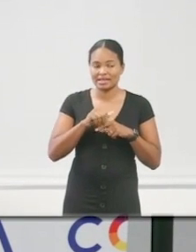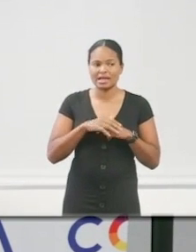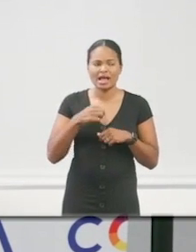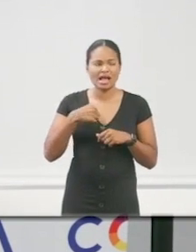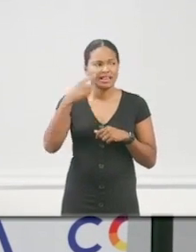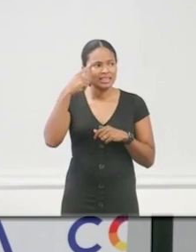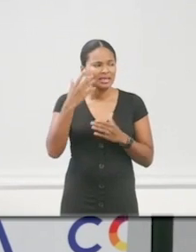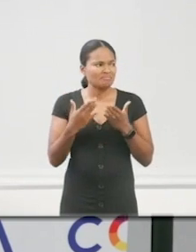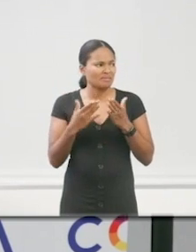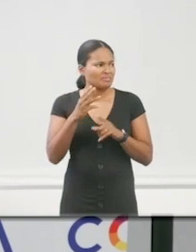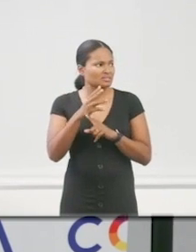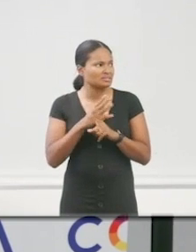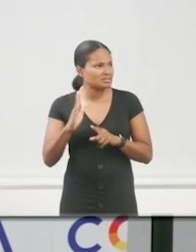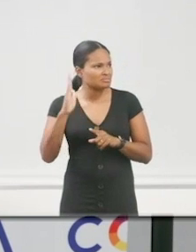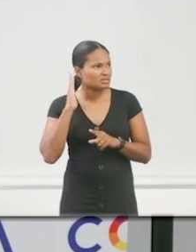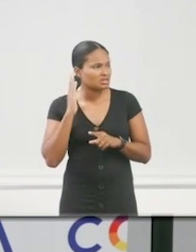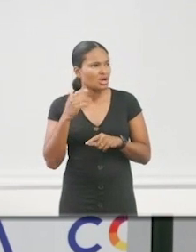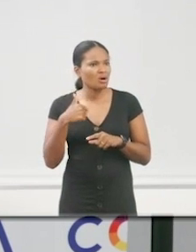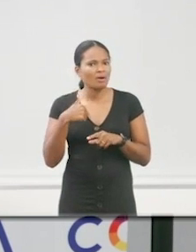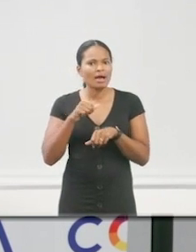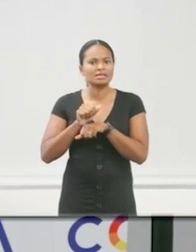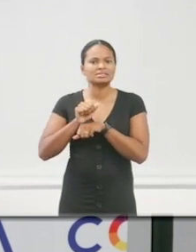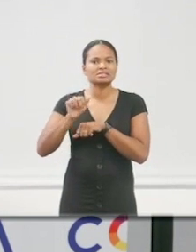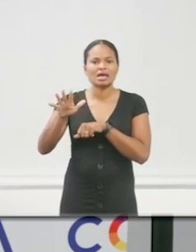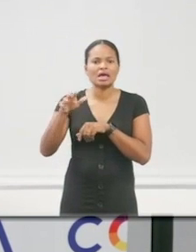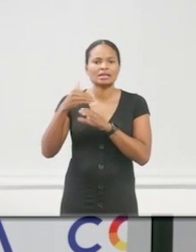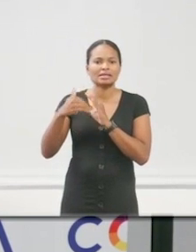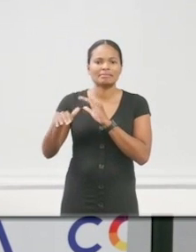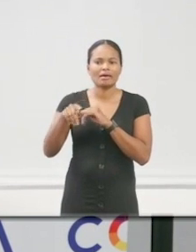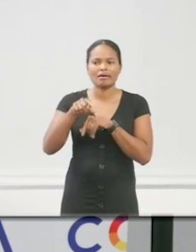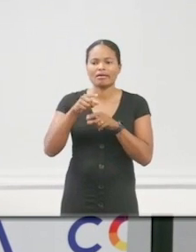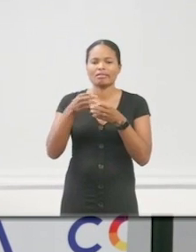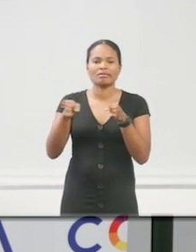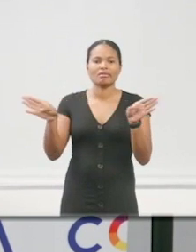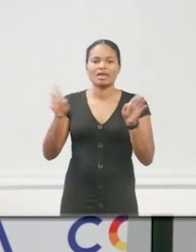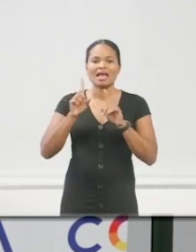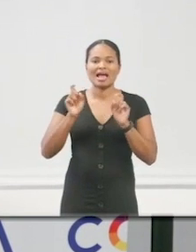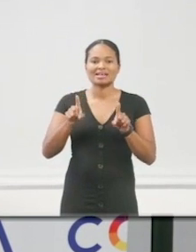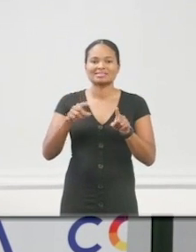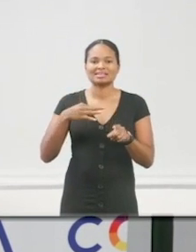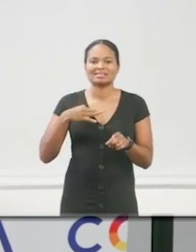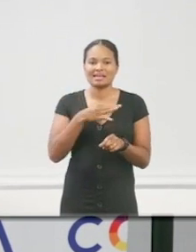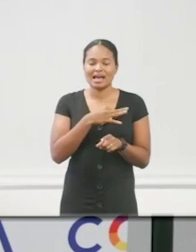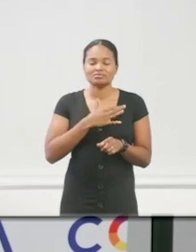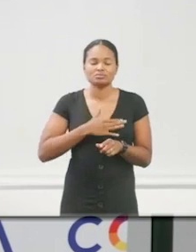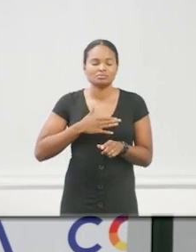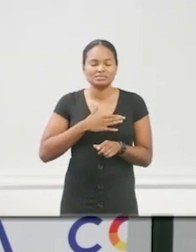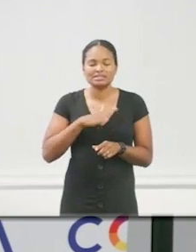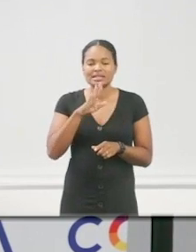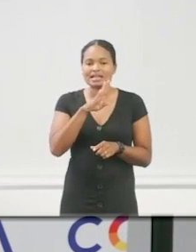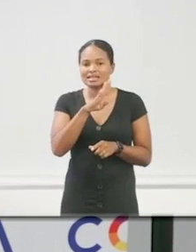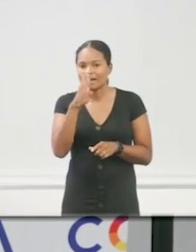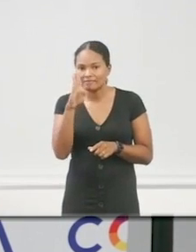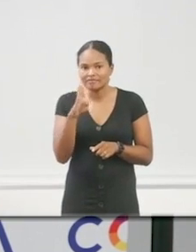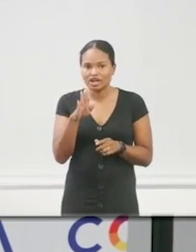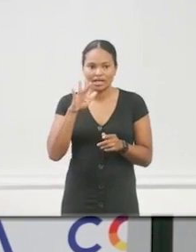maybe 6 months ago or so, I had sent this blanket email asking our staff to never, ever, click on a